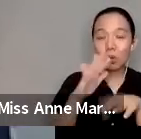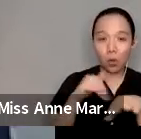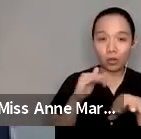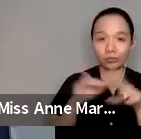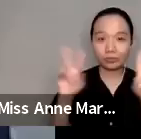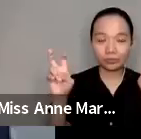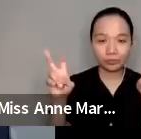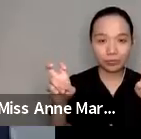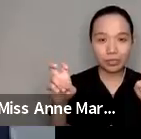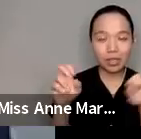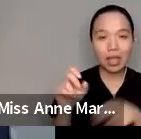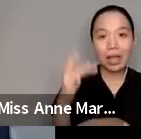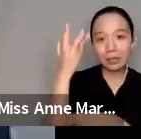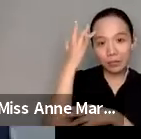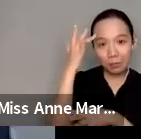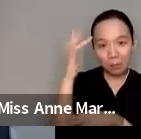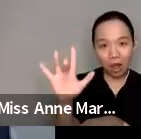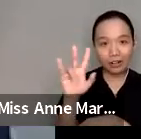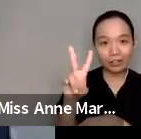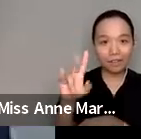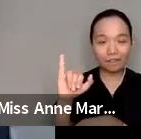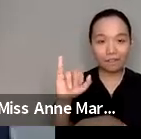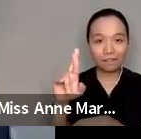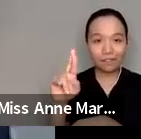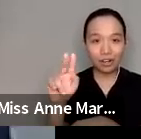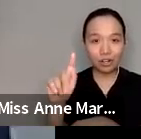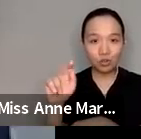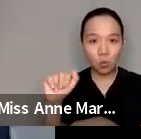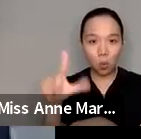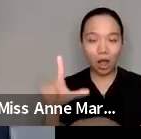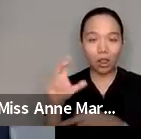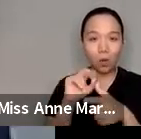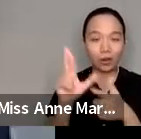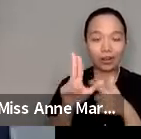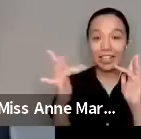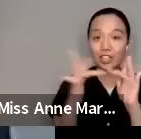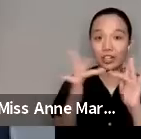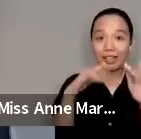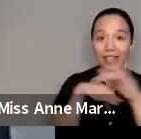smart virtual or internet access speed.